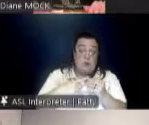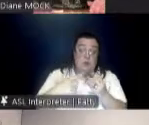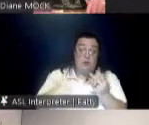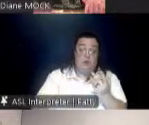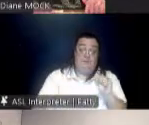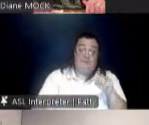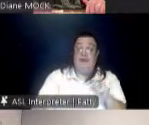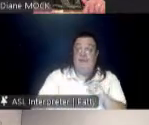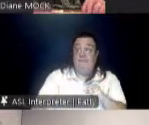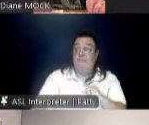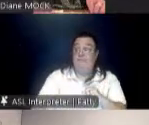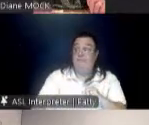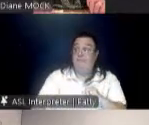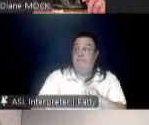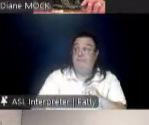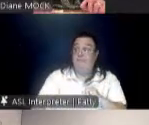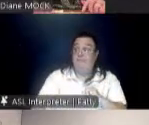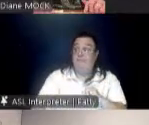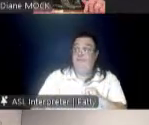Yeah, that's something we have to consider.